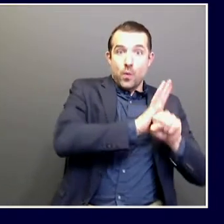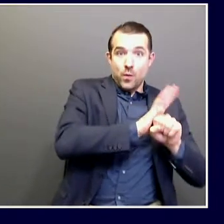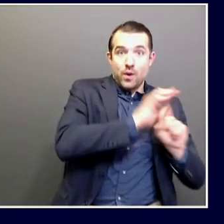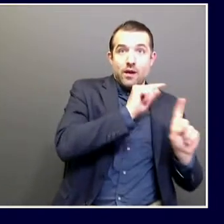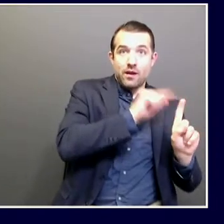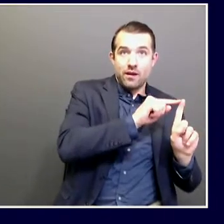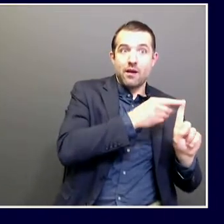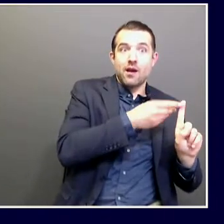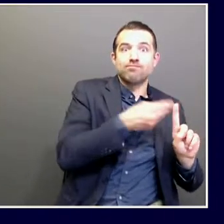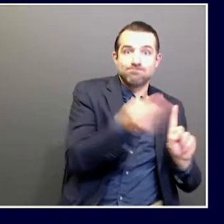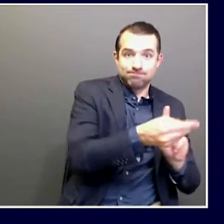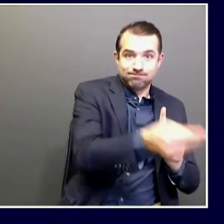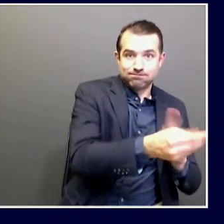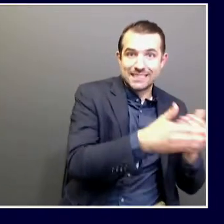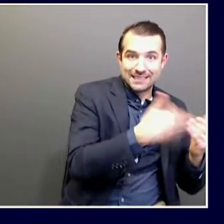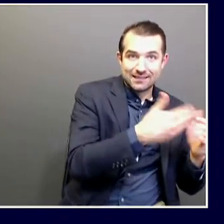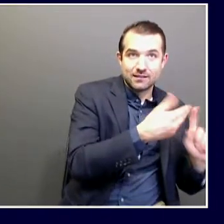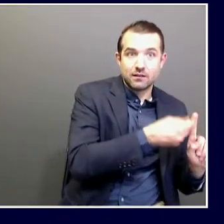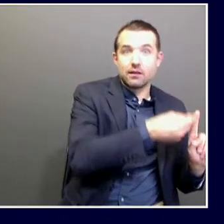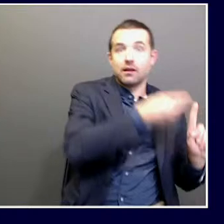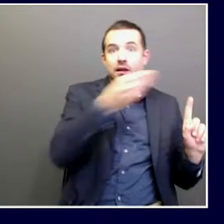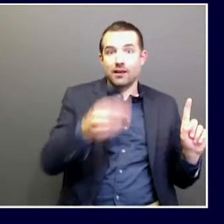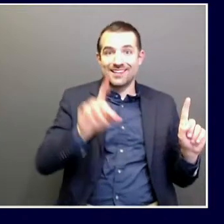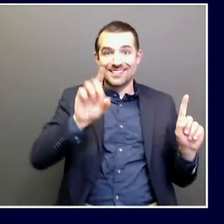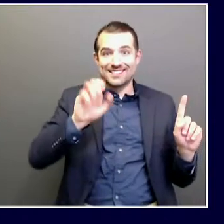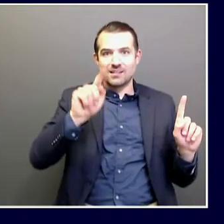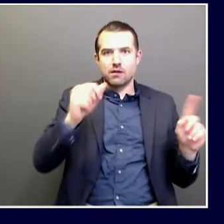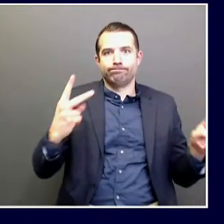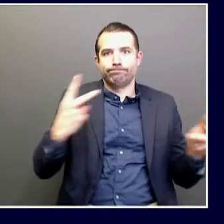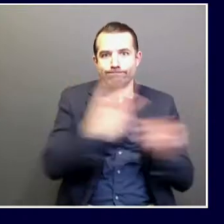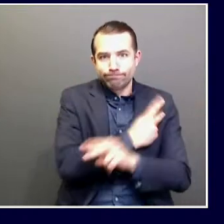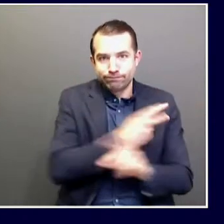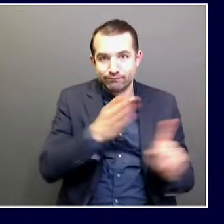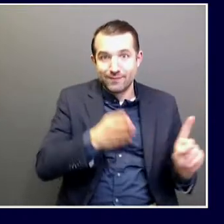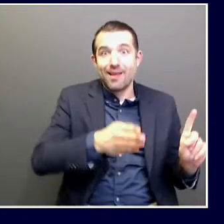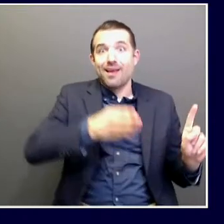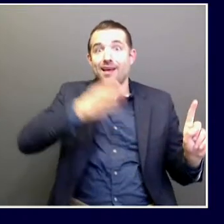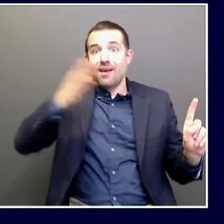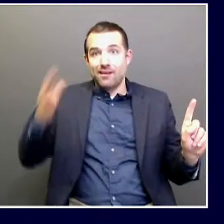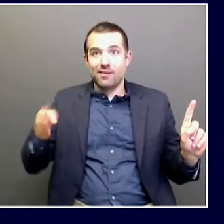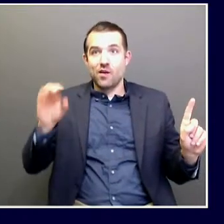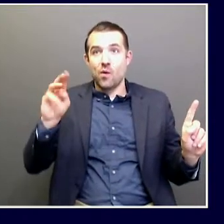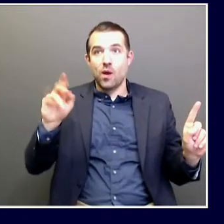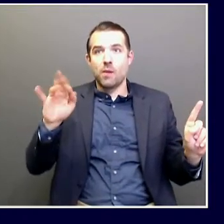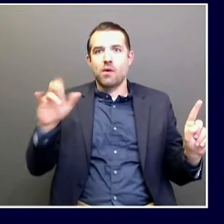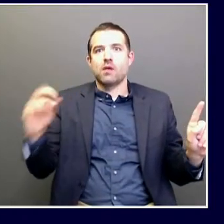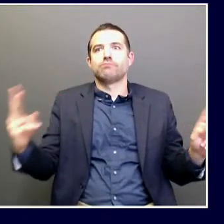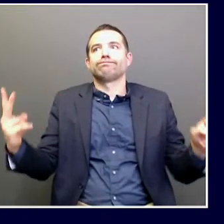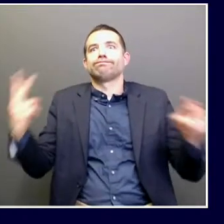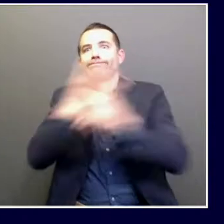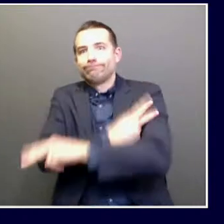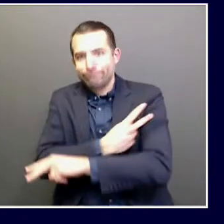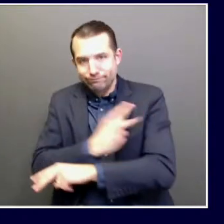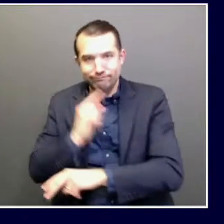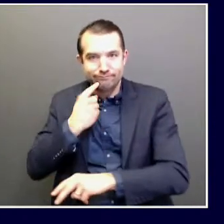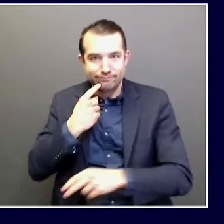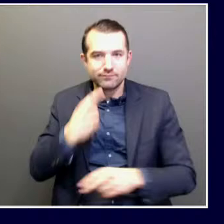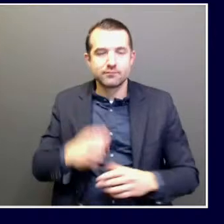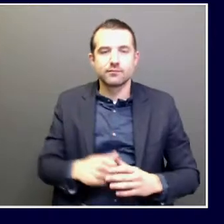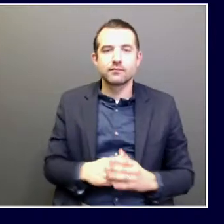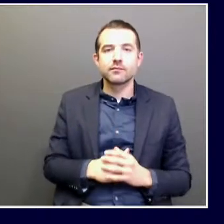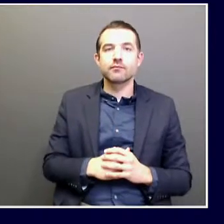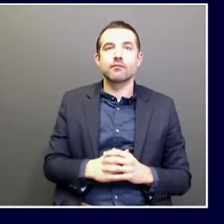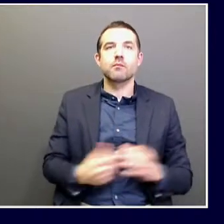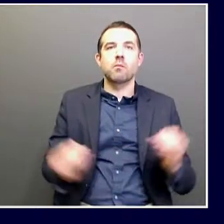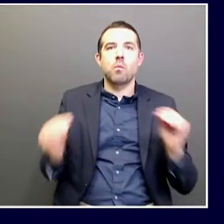easily from person to person in different ways. Some studies suggest that it spreads more rapidly and more easily because